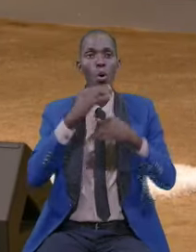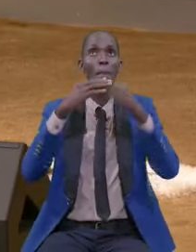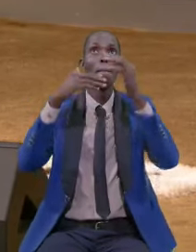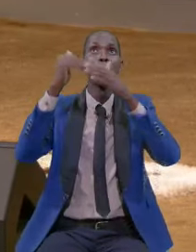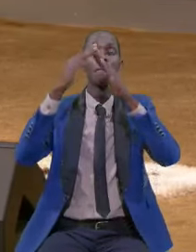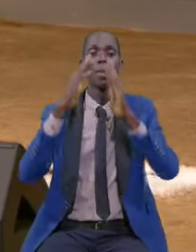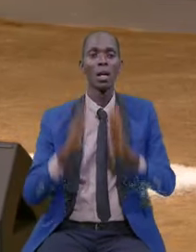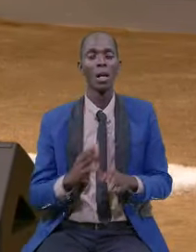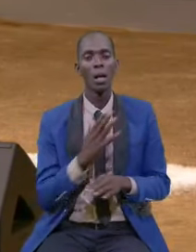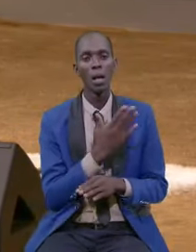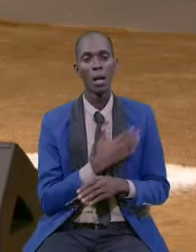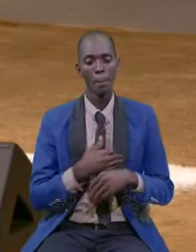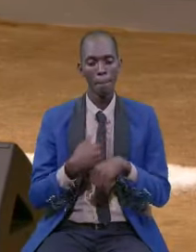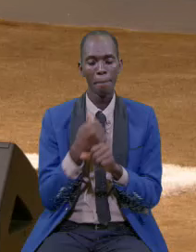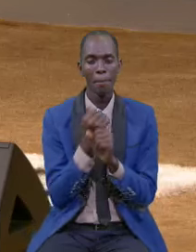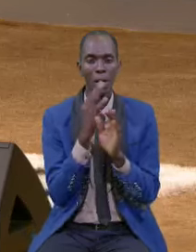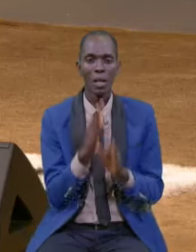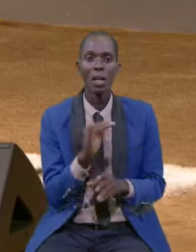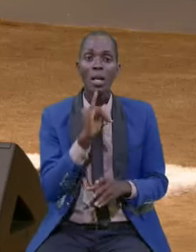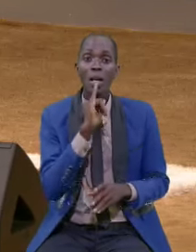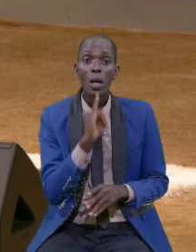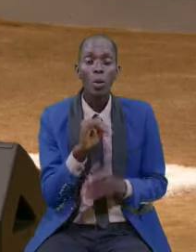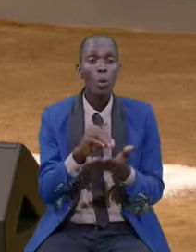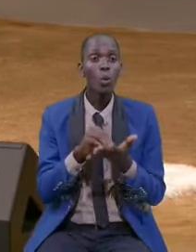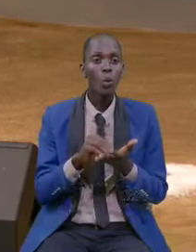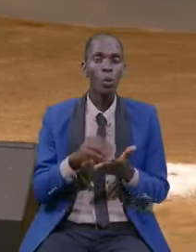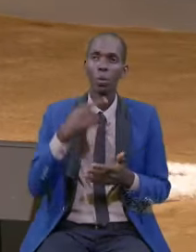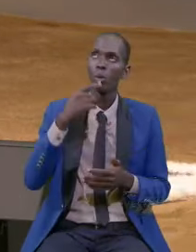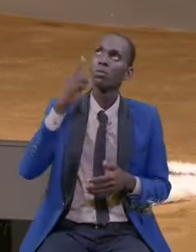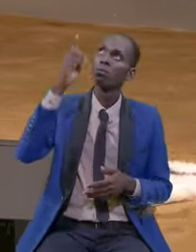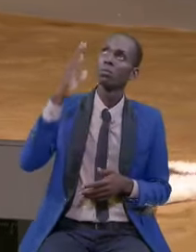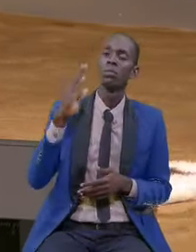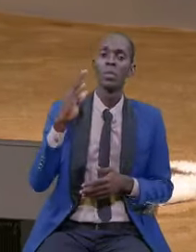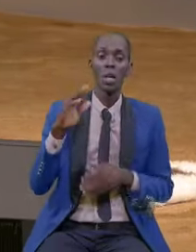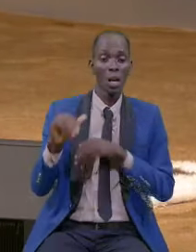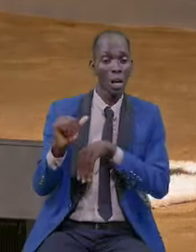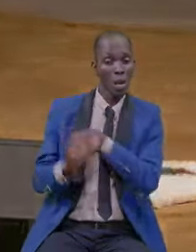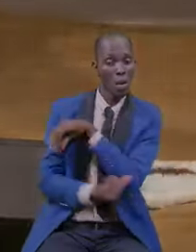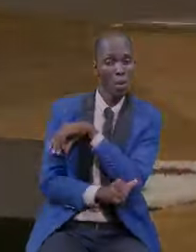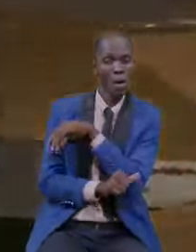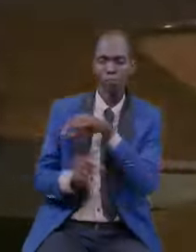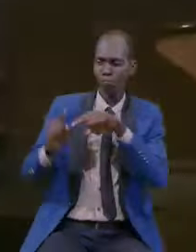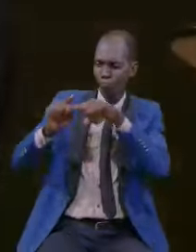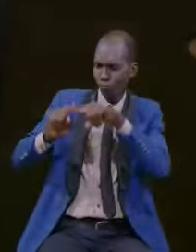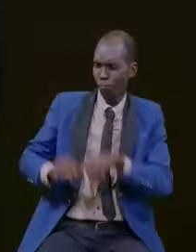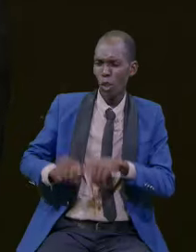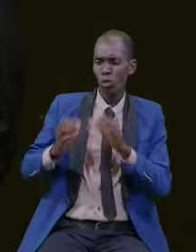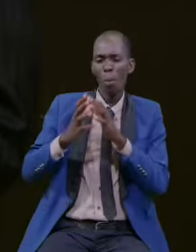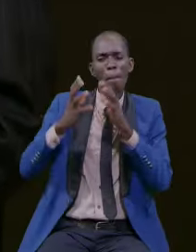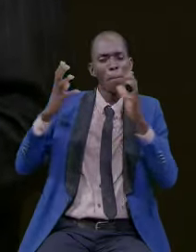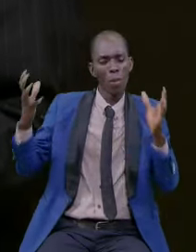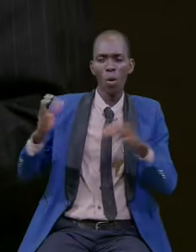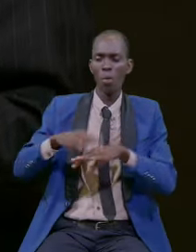is God. And it depended so much on that when there was argument